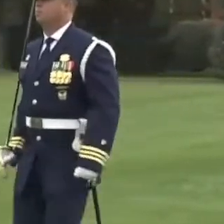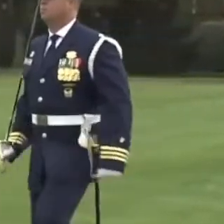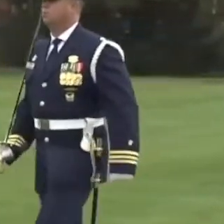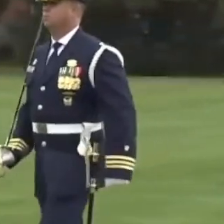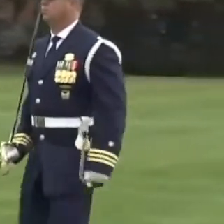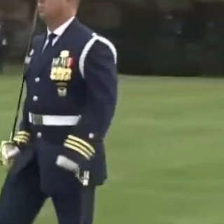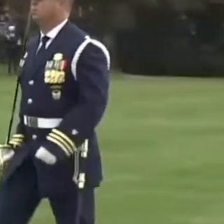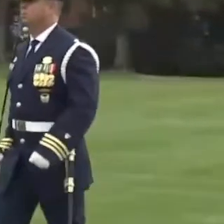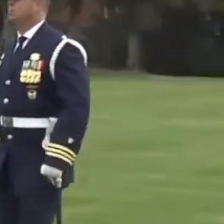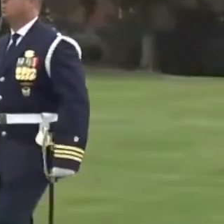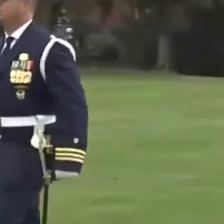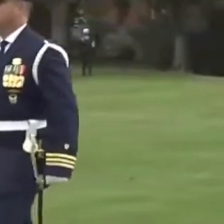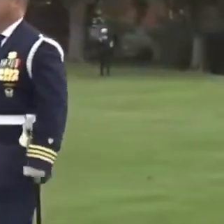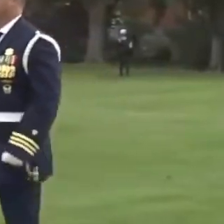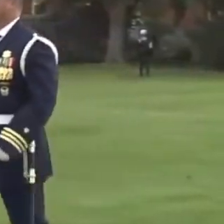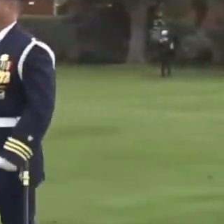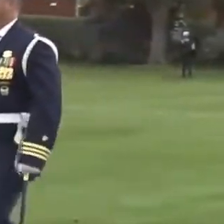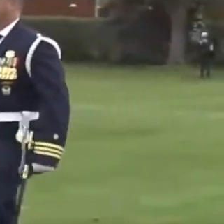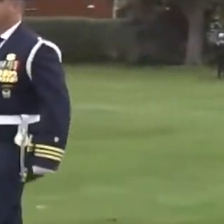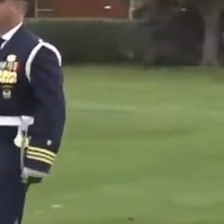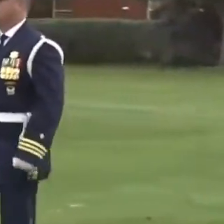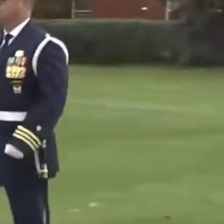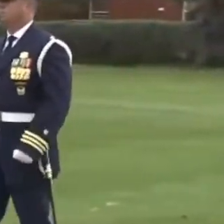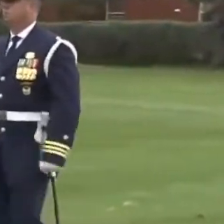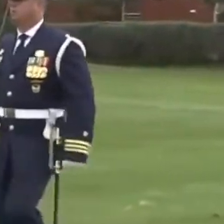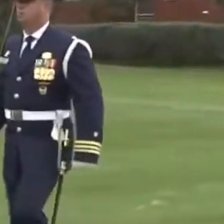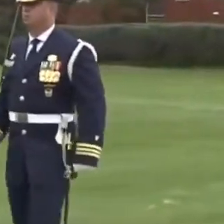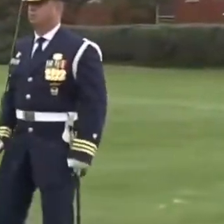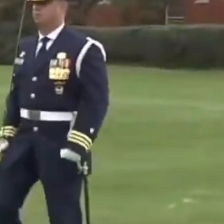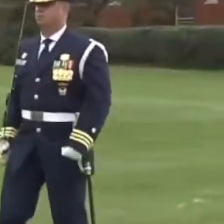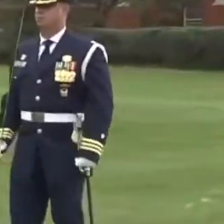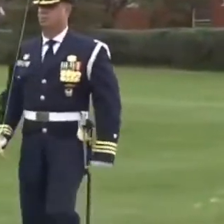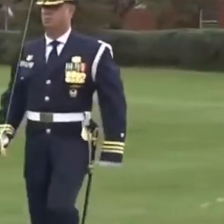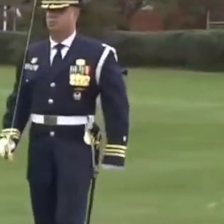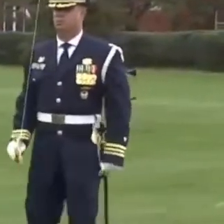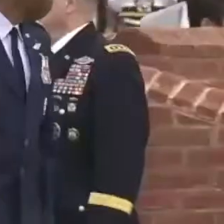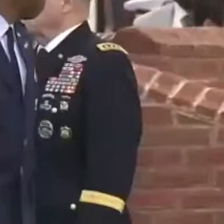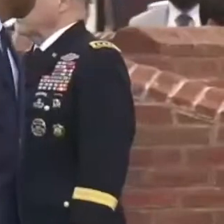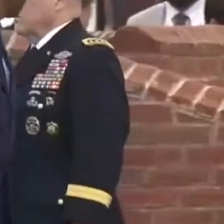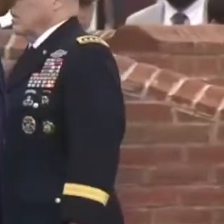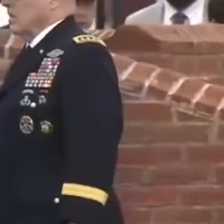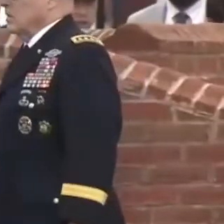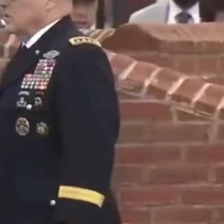Ladies and gentlemen, please remain in place until the departure of the presidential motorcade.